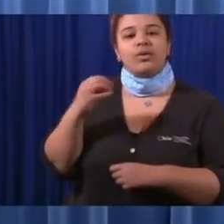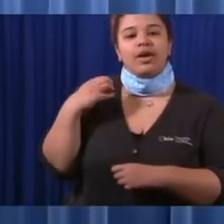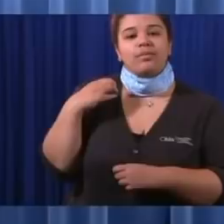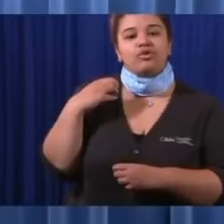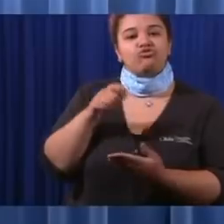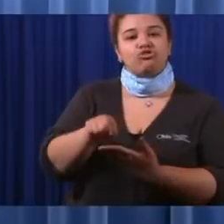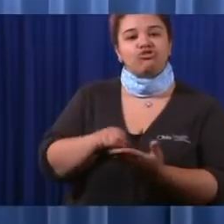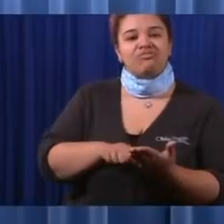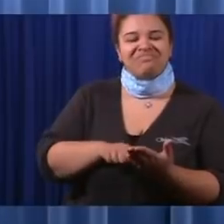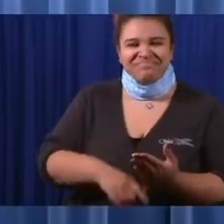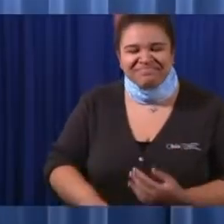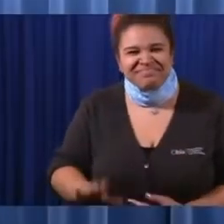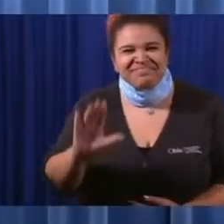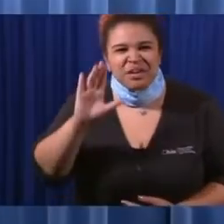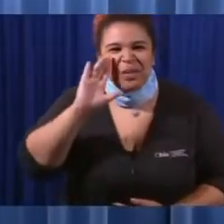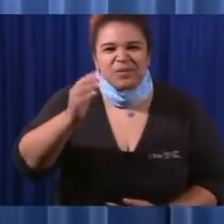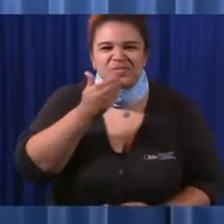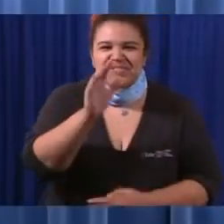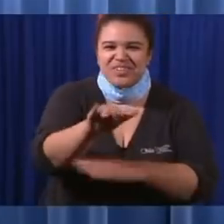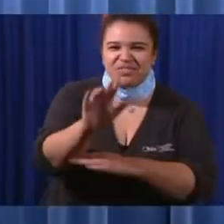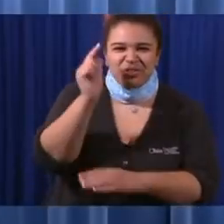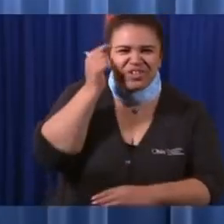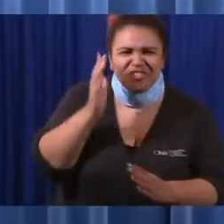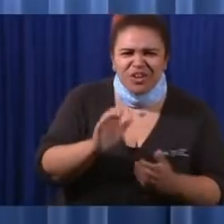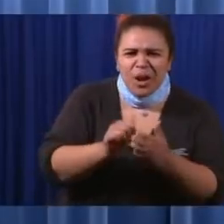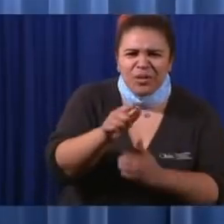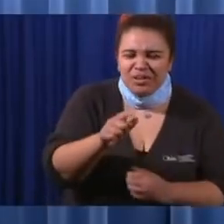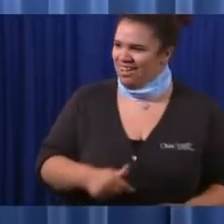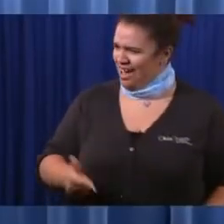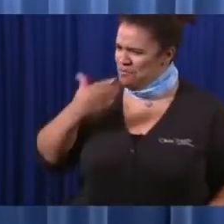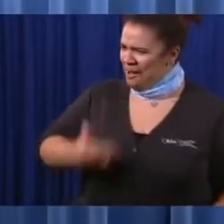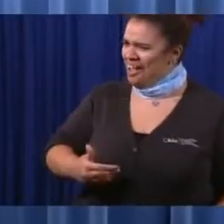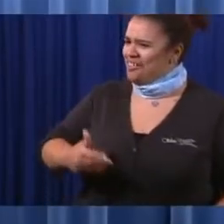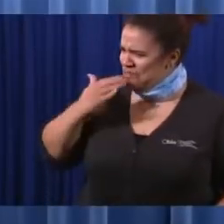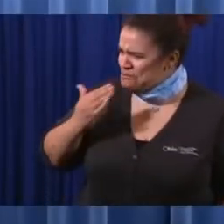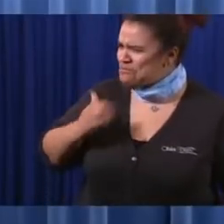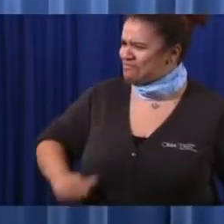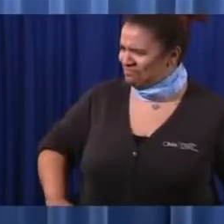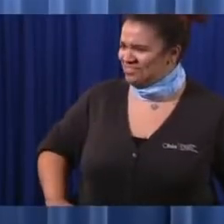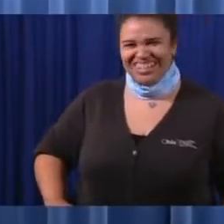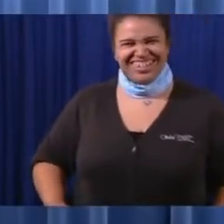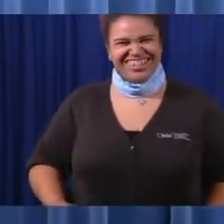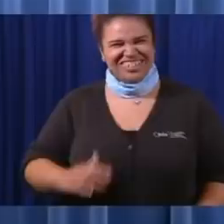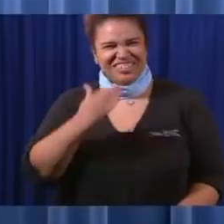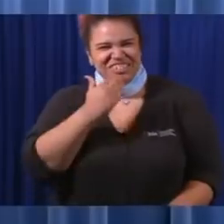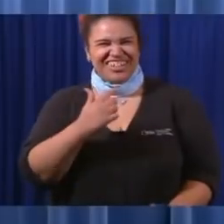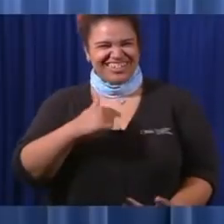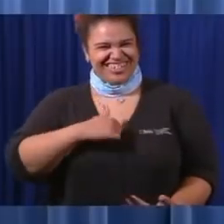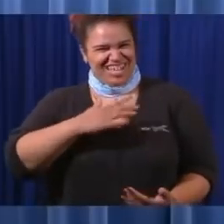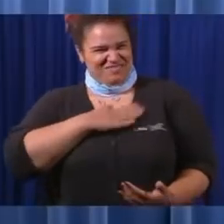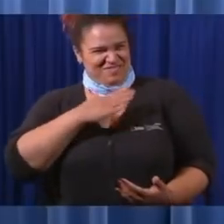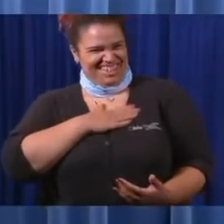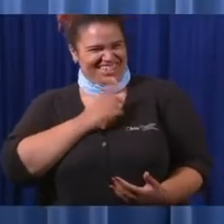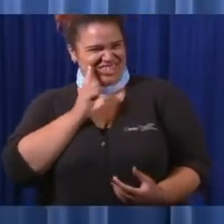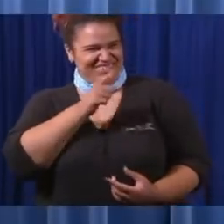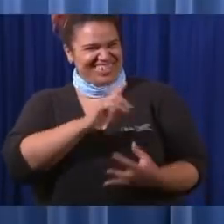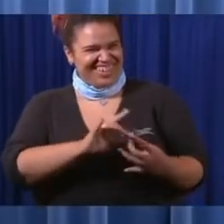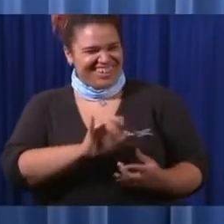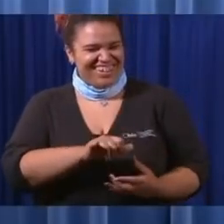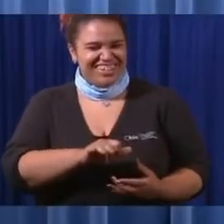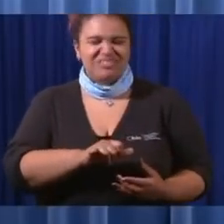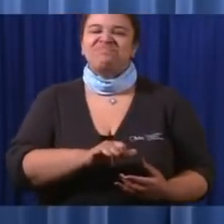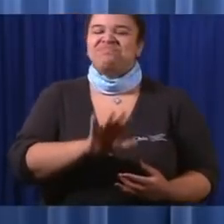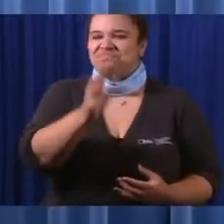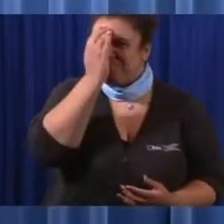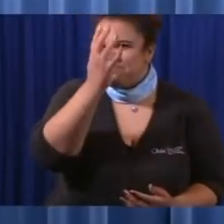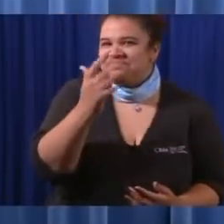Good afternoon, Governor. How are you today? Well, thank you. Good. I'm glad to hear it. On Monday,